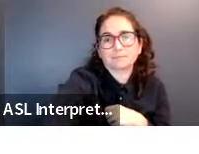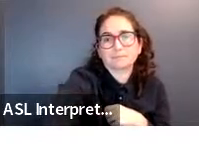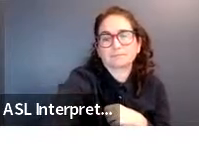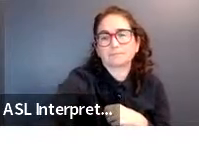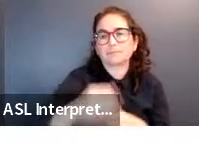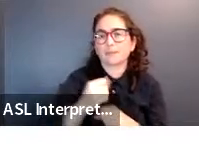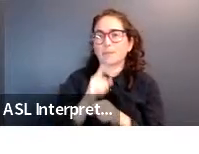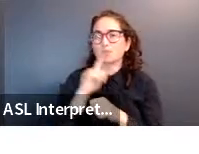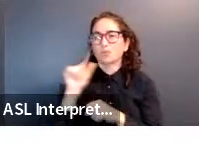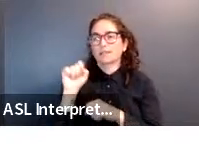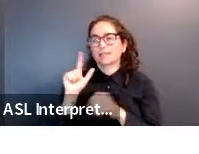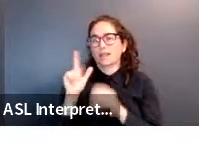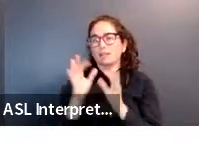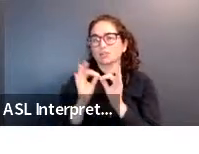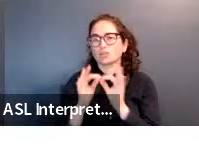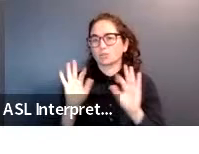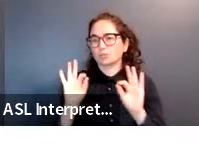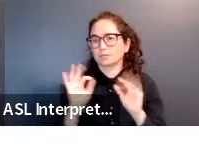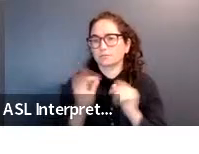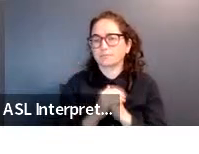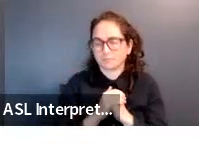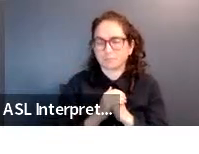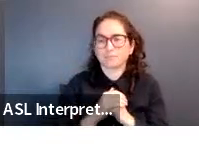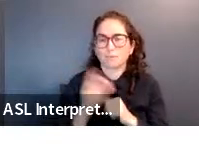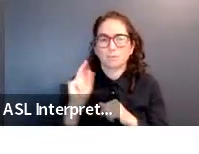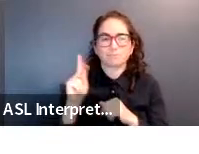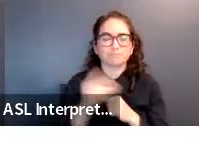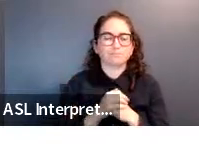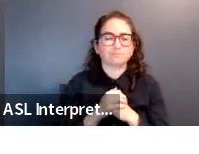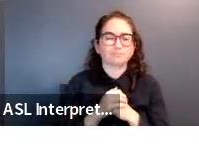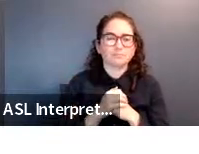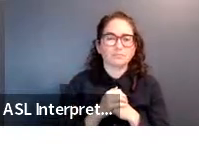make sure the ASL interpreter is okay.